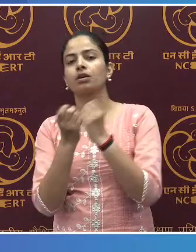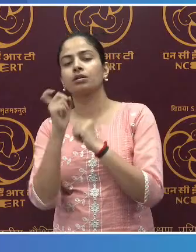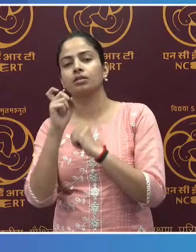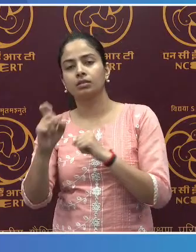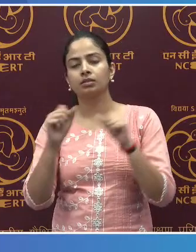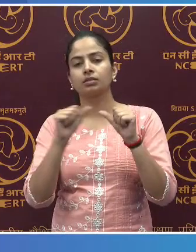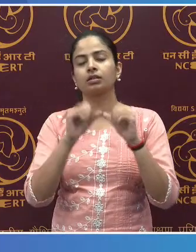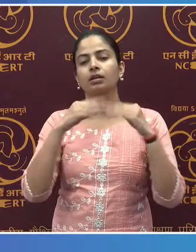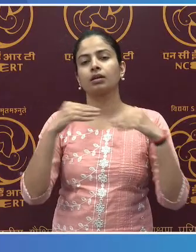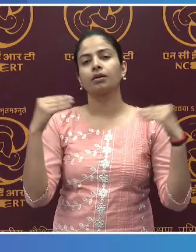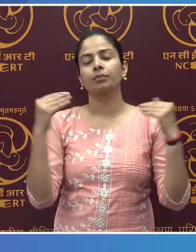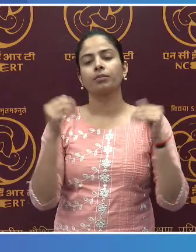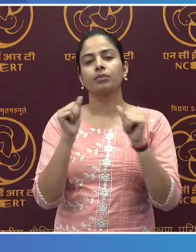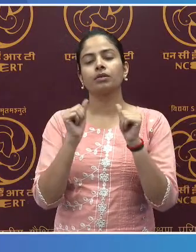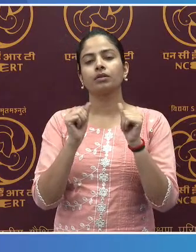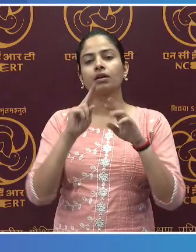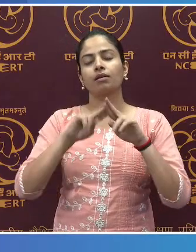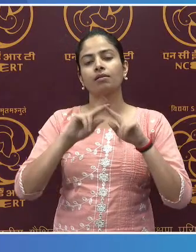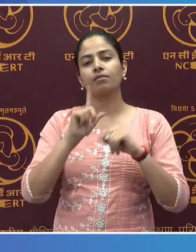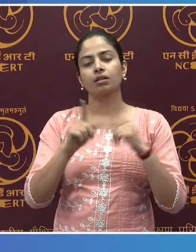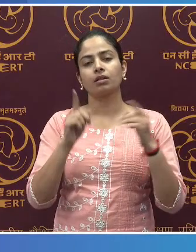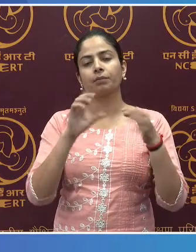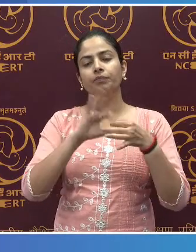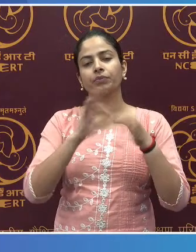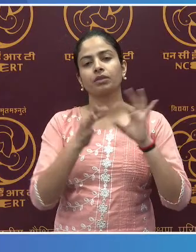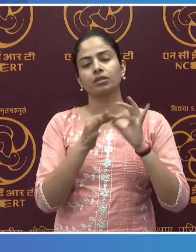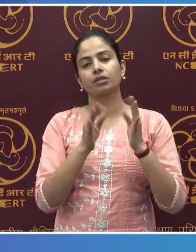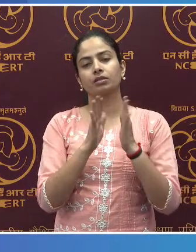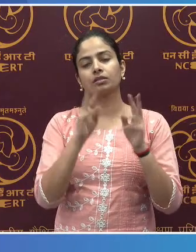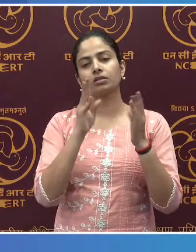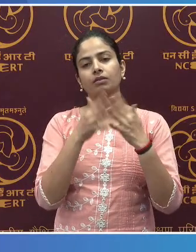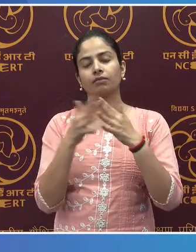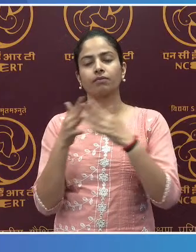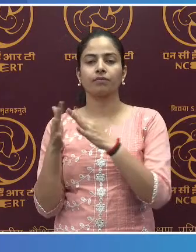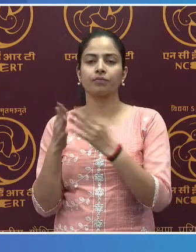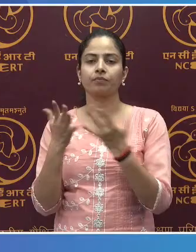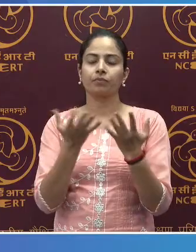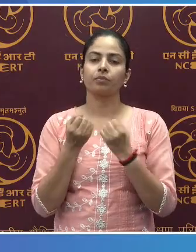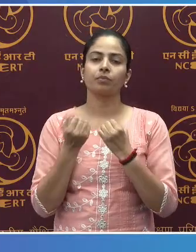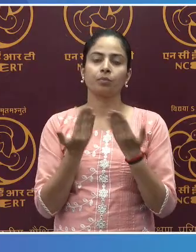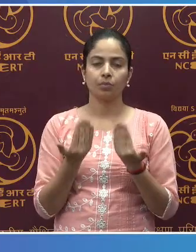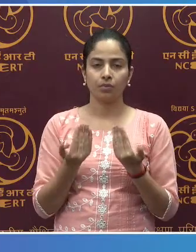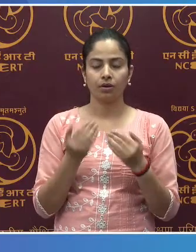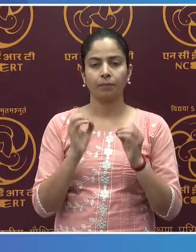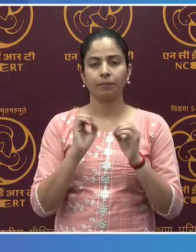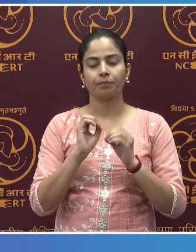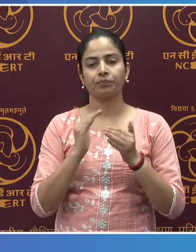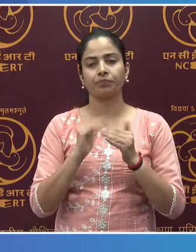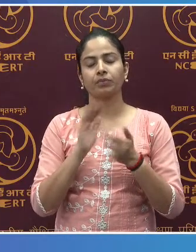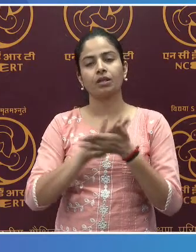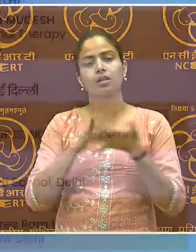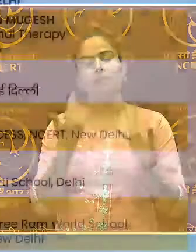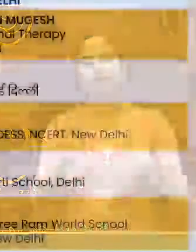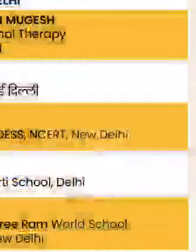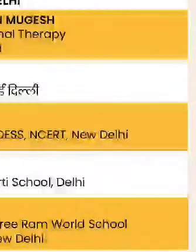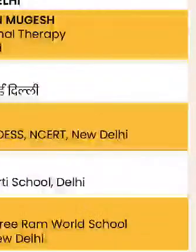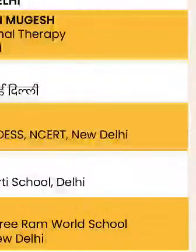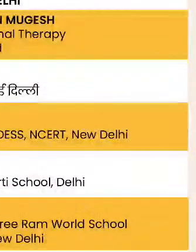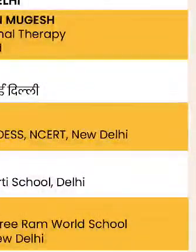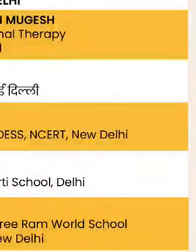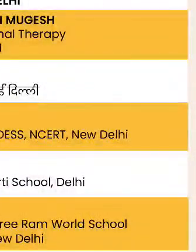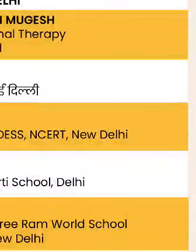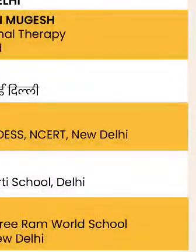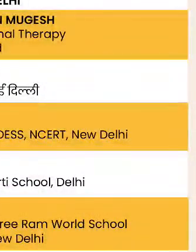on Amazon, Flipkart and NCERT website, so please go and purchase your copies. Now, before I leave, let's take a quick look at the schedule, what's all coming